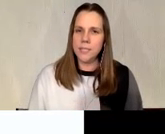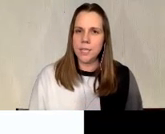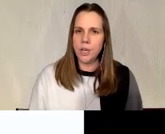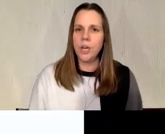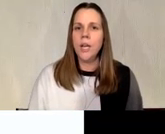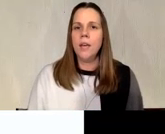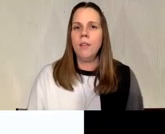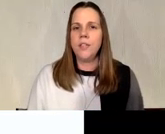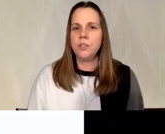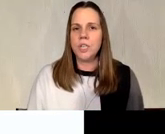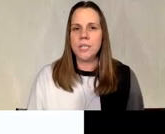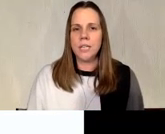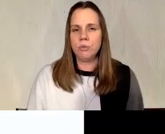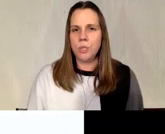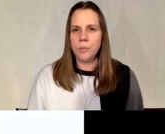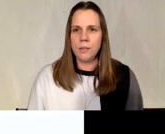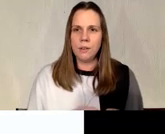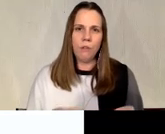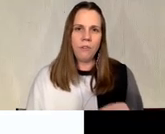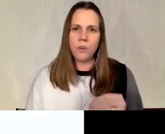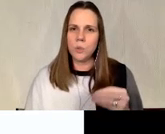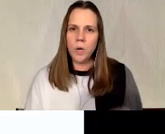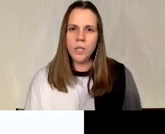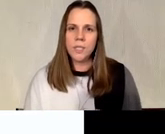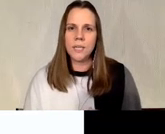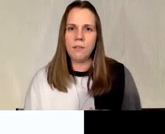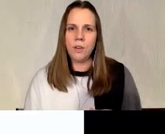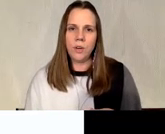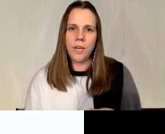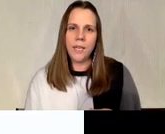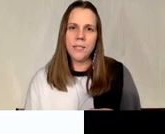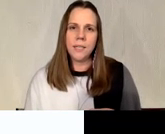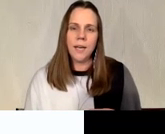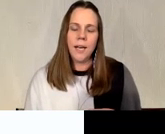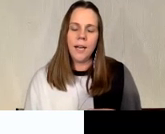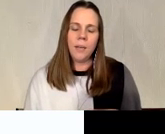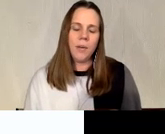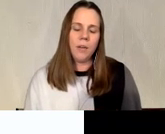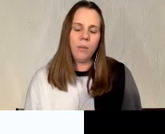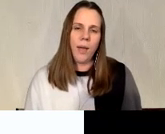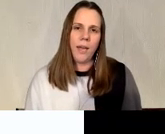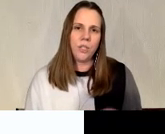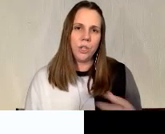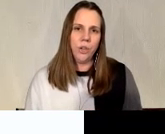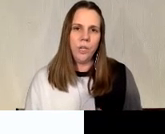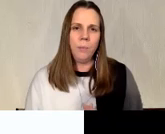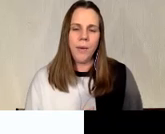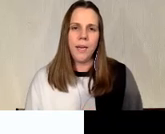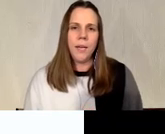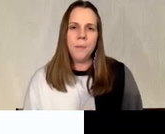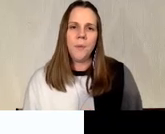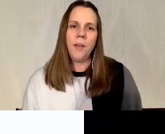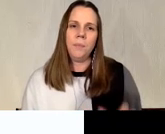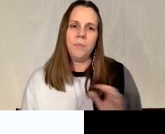to consider, that these are just introducing first words. It's giving your kids another way to learn them.